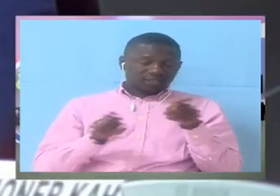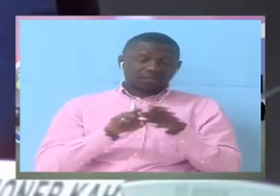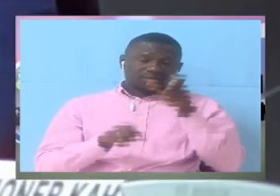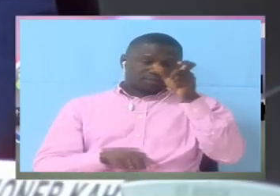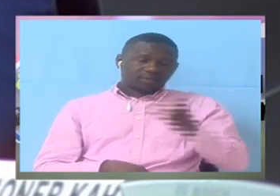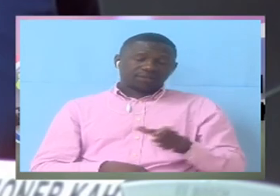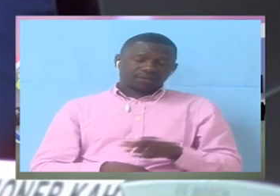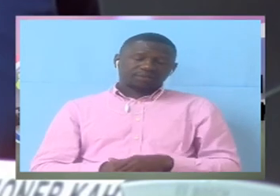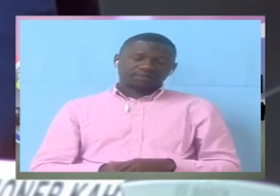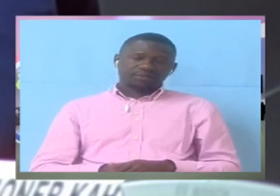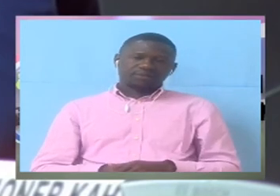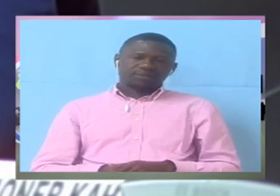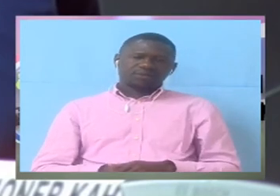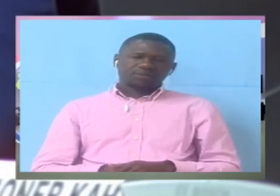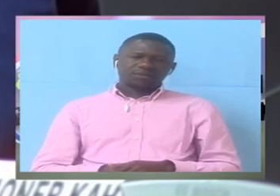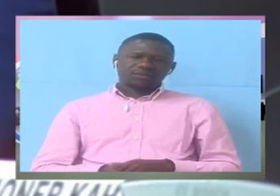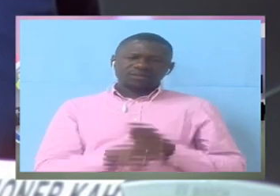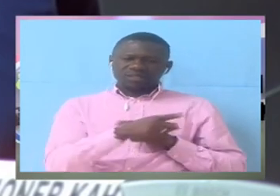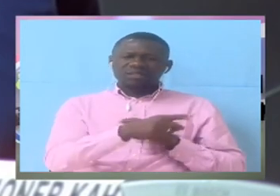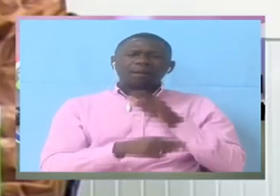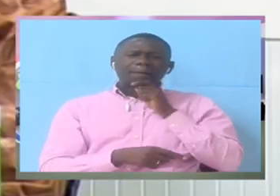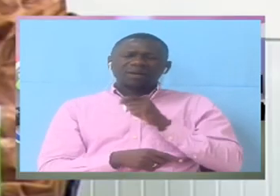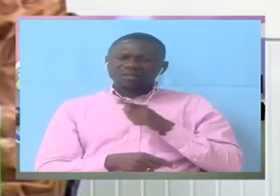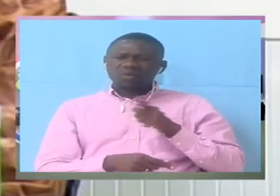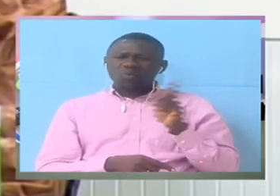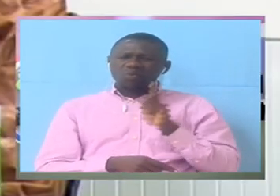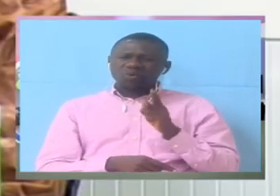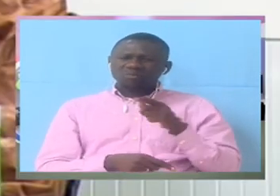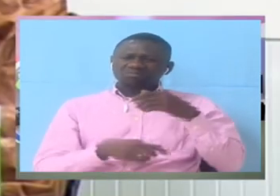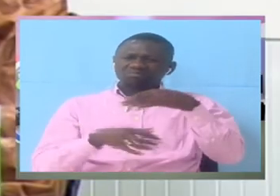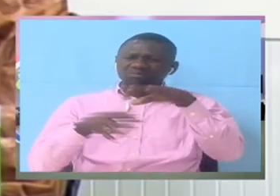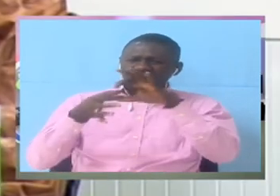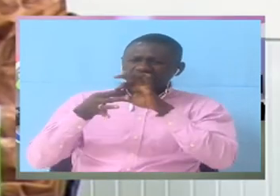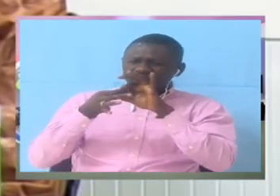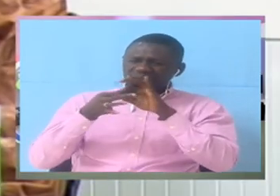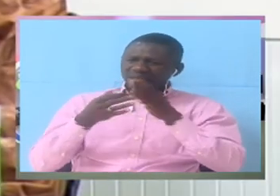had? Te nying company si fanya dile yo mi mi fe kate wole soto.